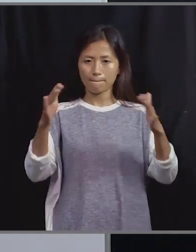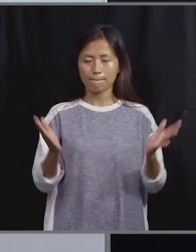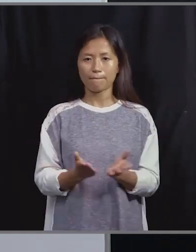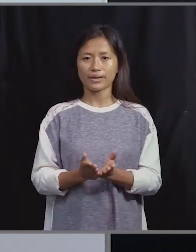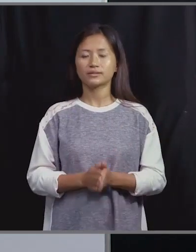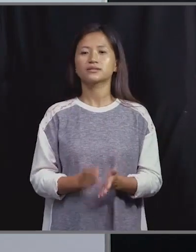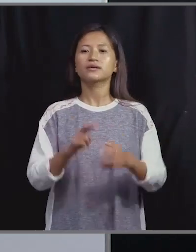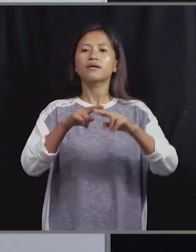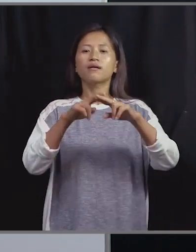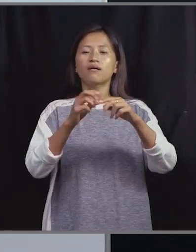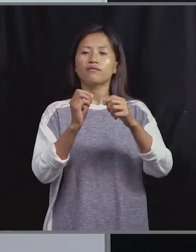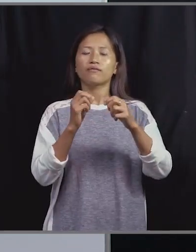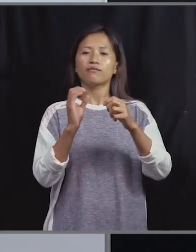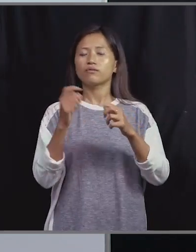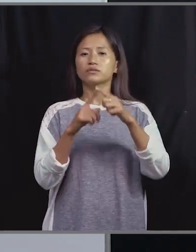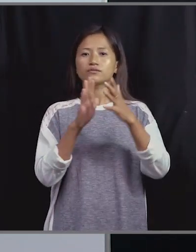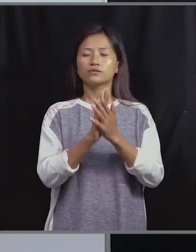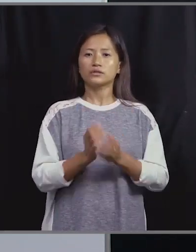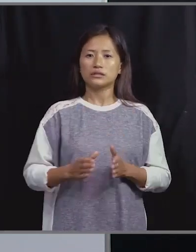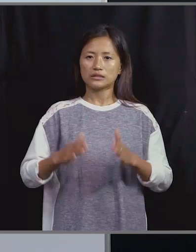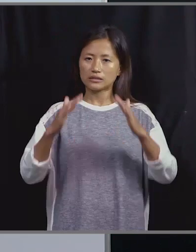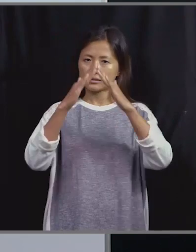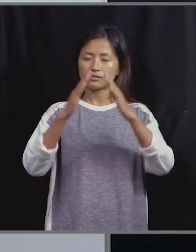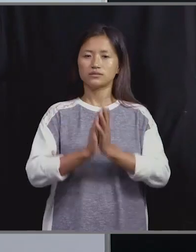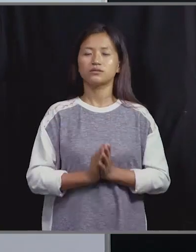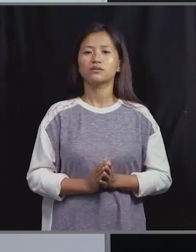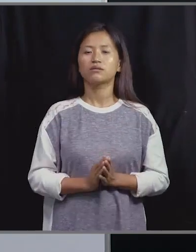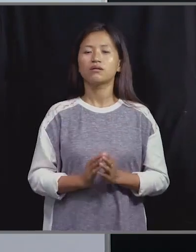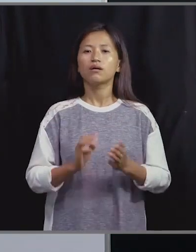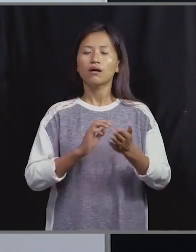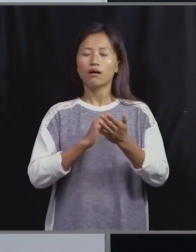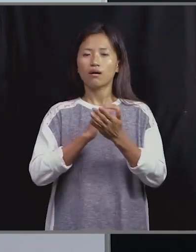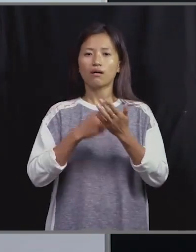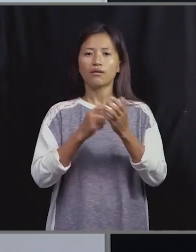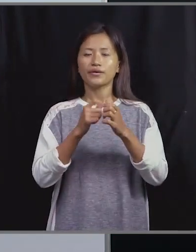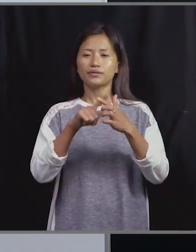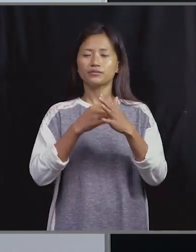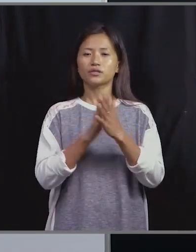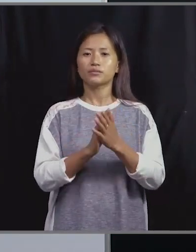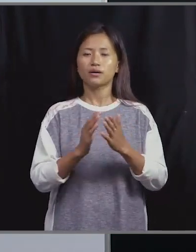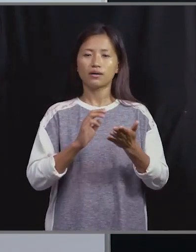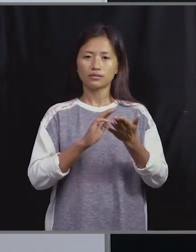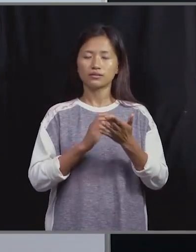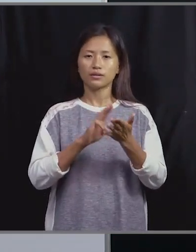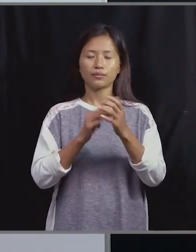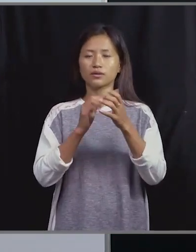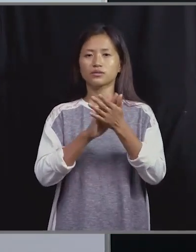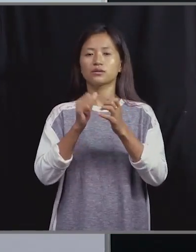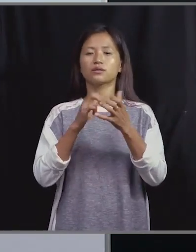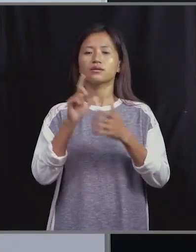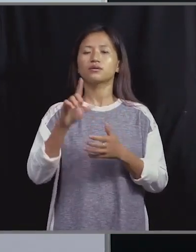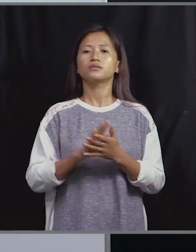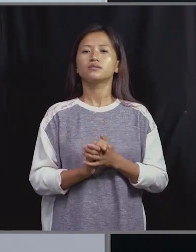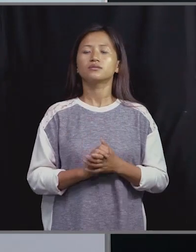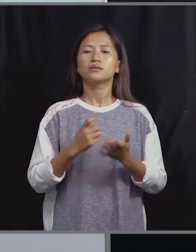the foothill, which means here, somewhere here, at the foothill of the Raj Mahal, the Santal, they settled there, that is